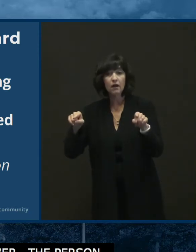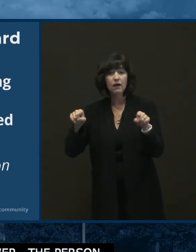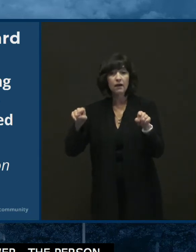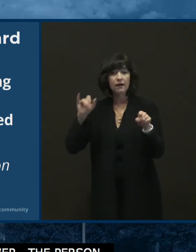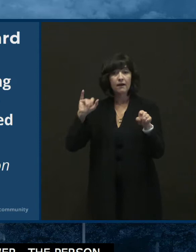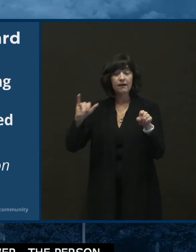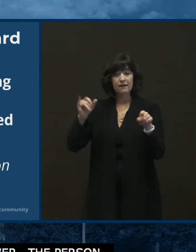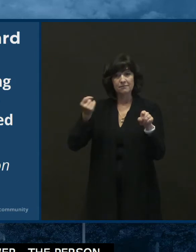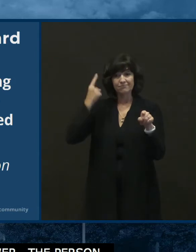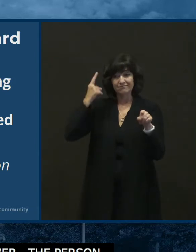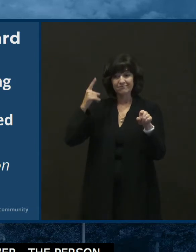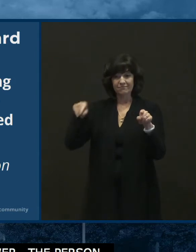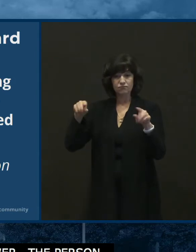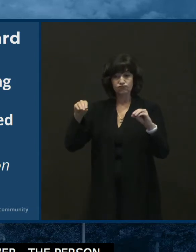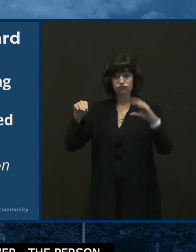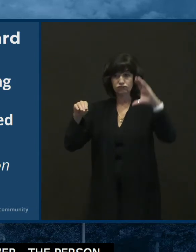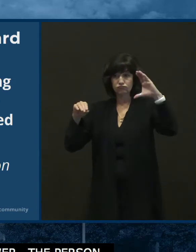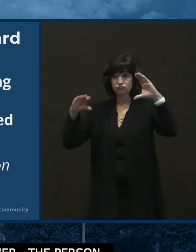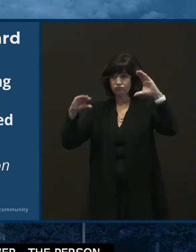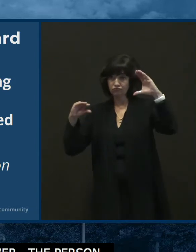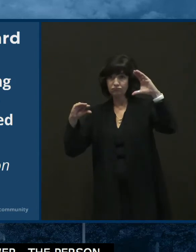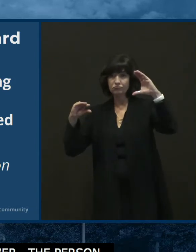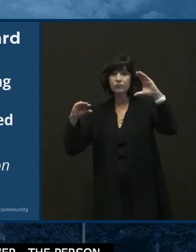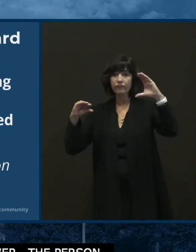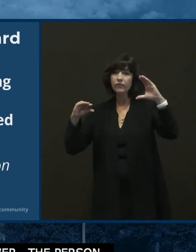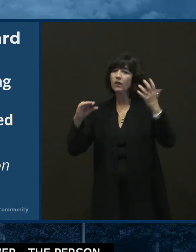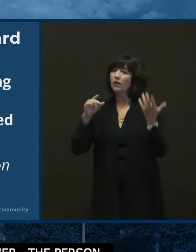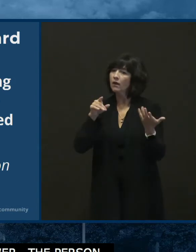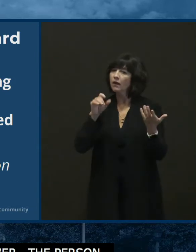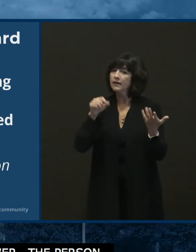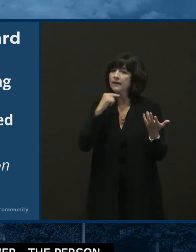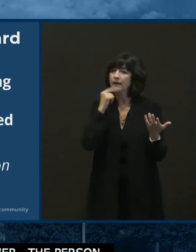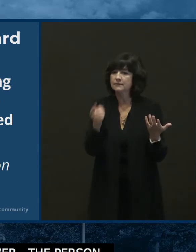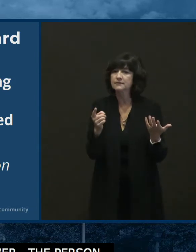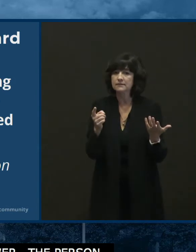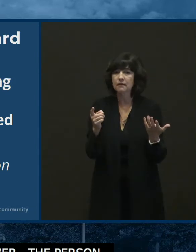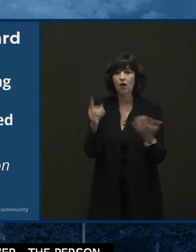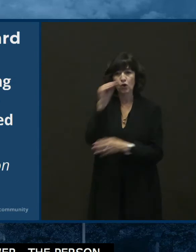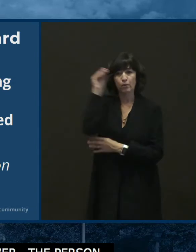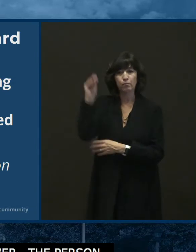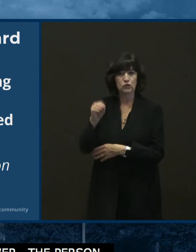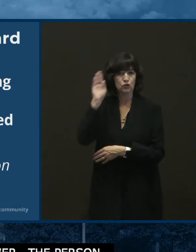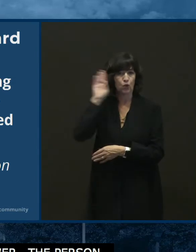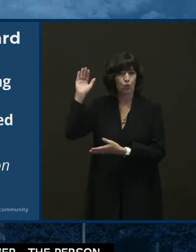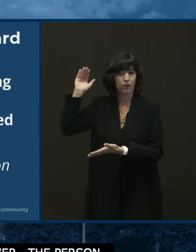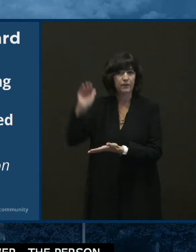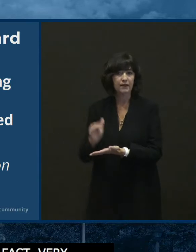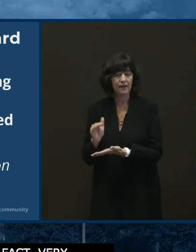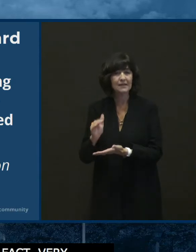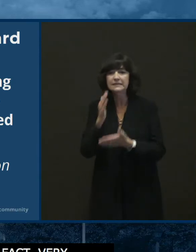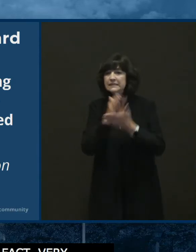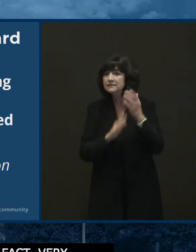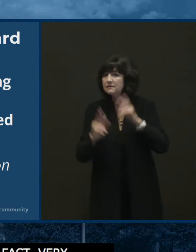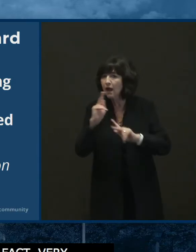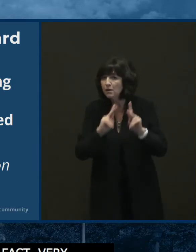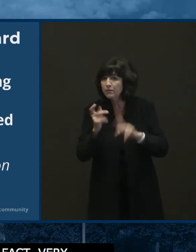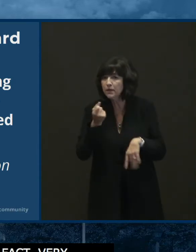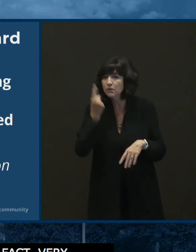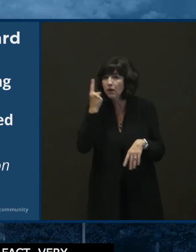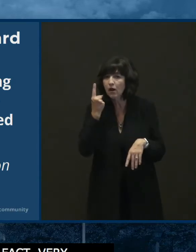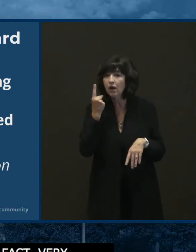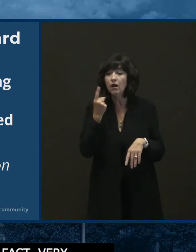more people are being tested and people are getting repeat tests, that calculation is